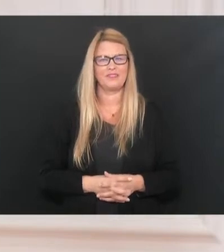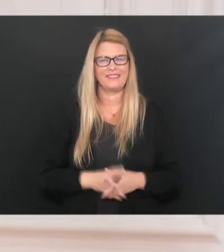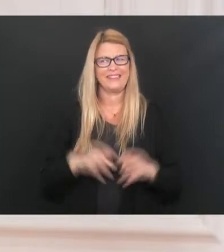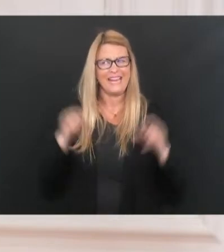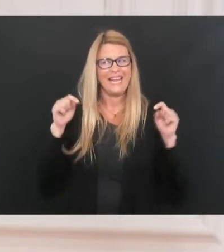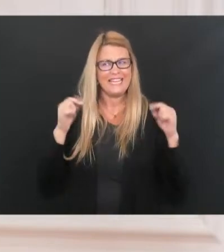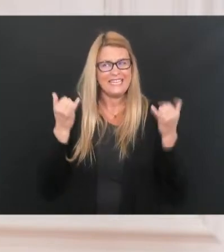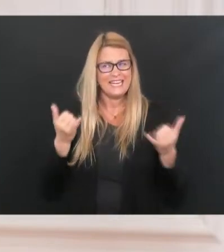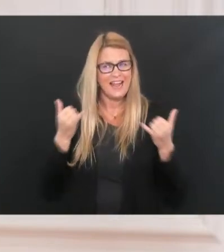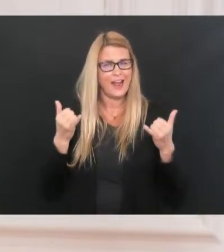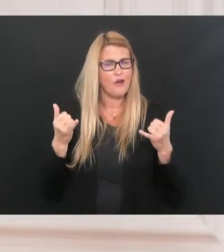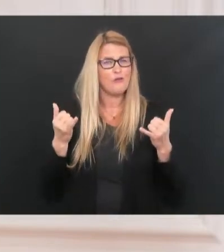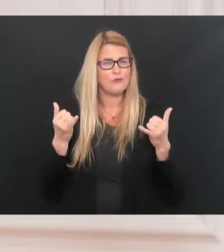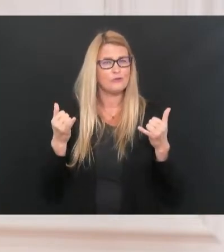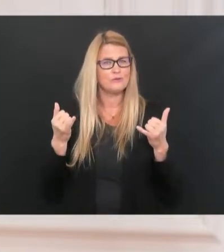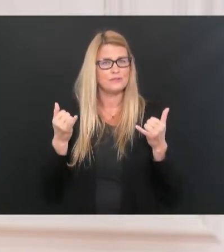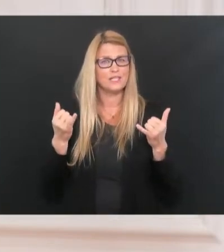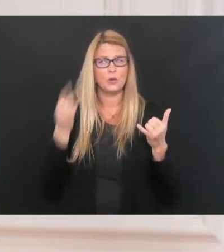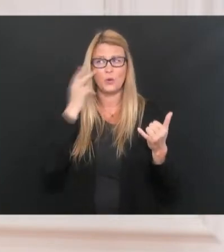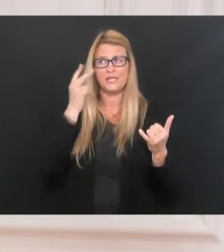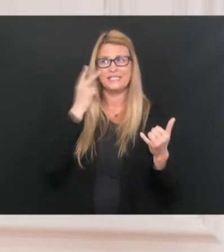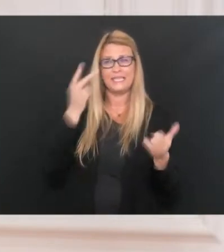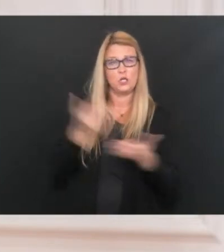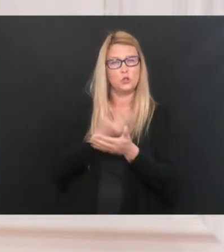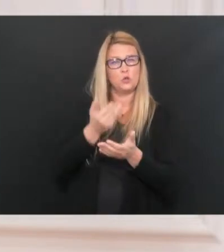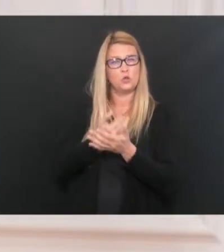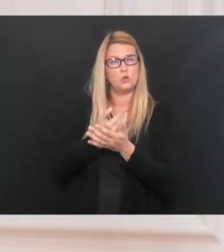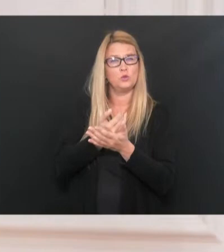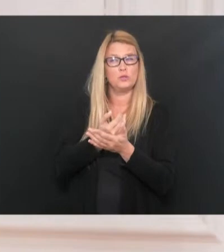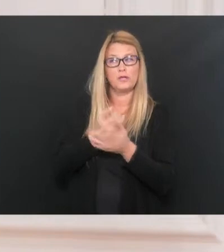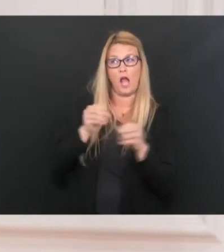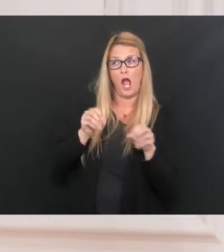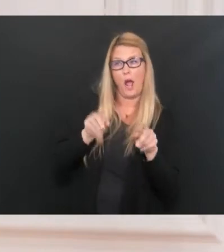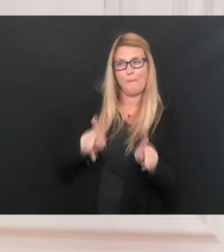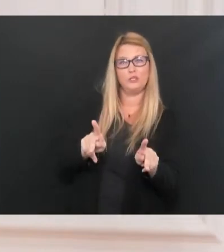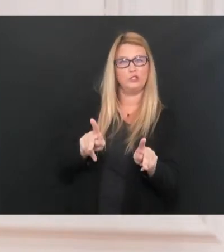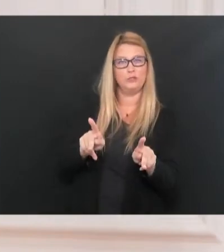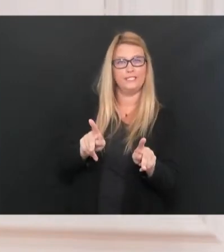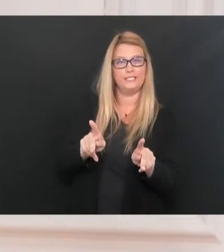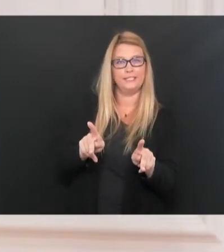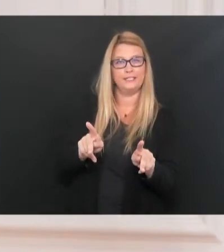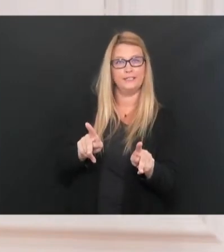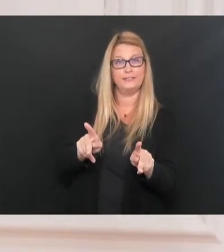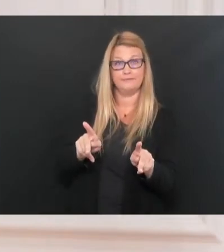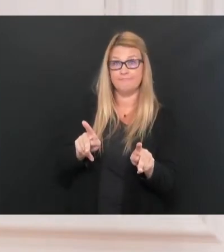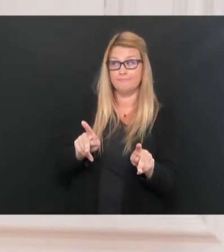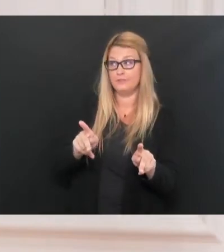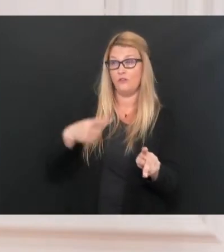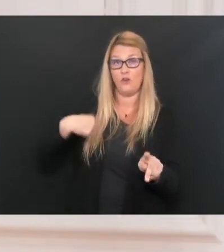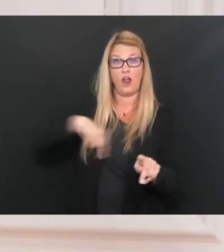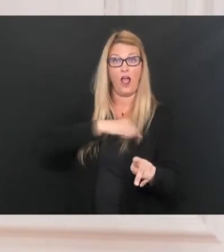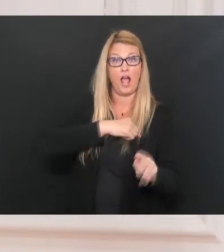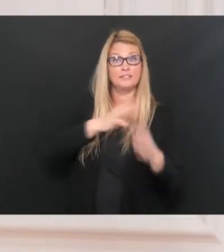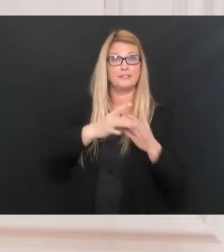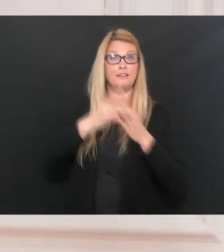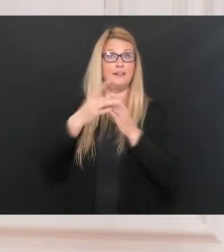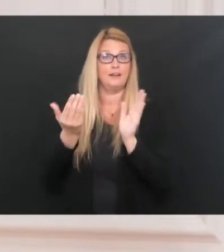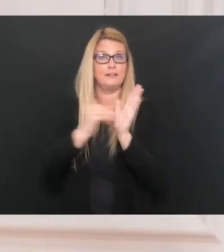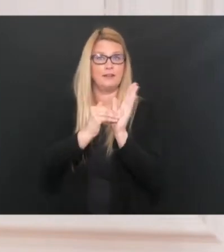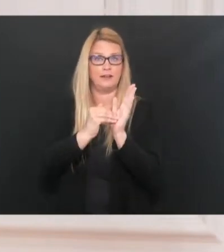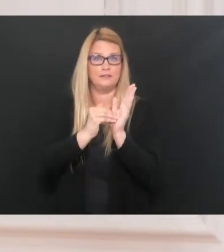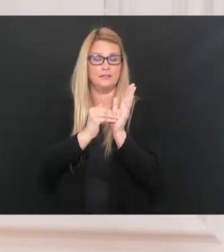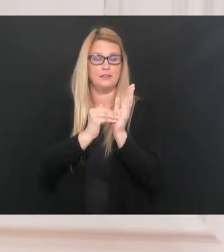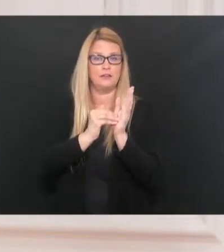is the new opportunity for us to lead. And I think as we go